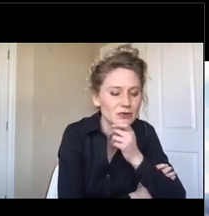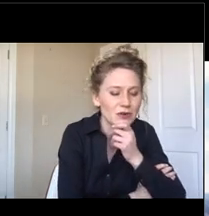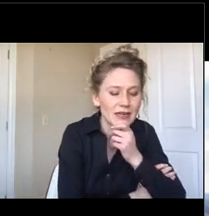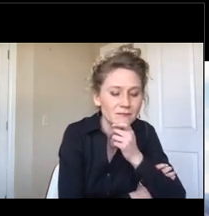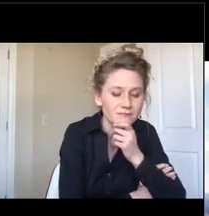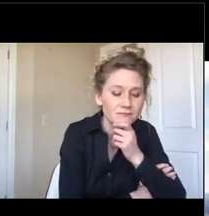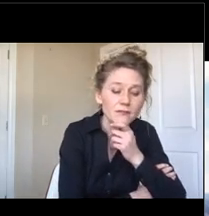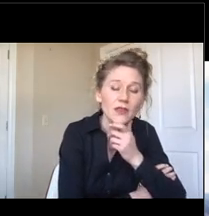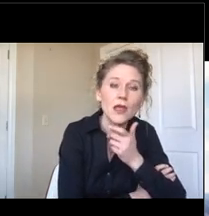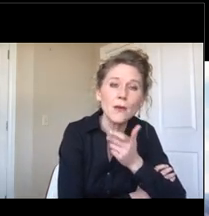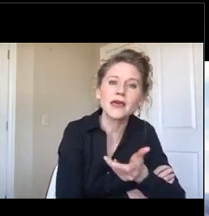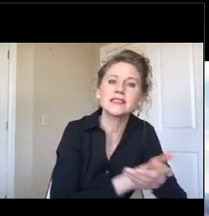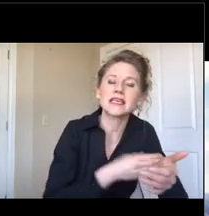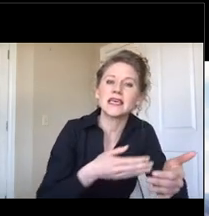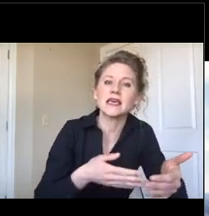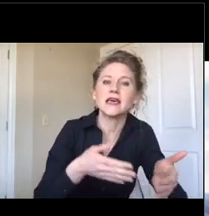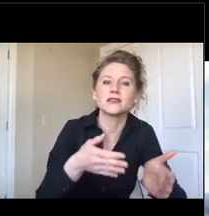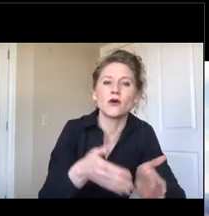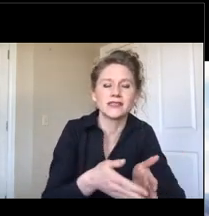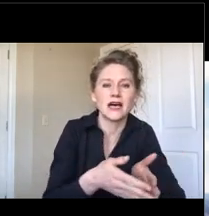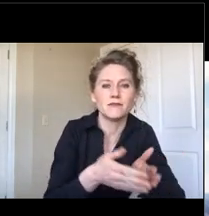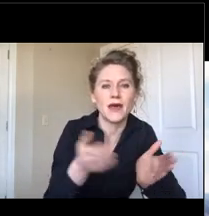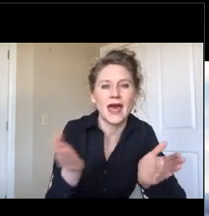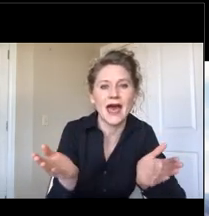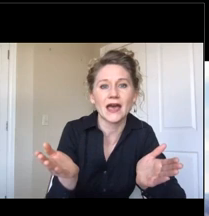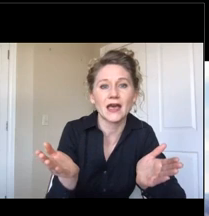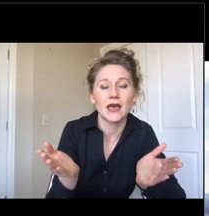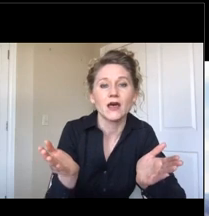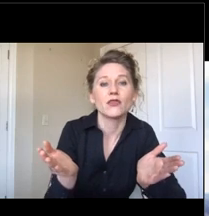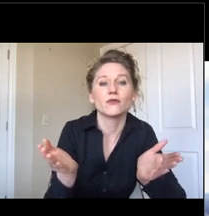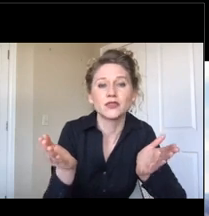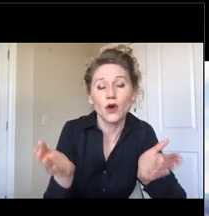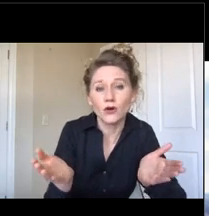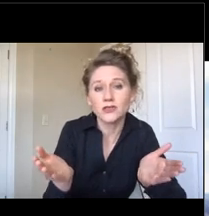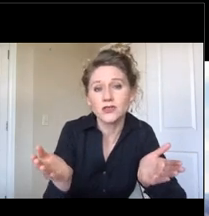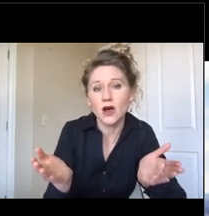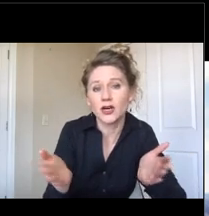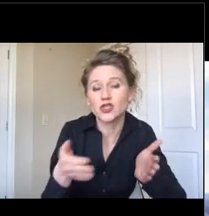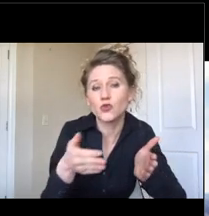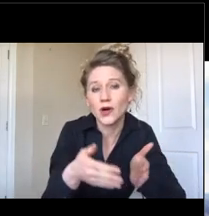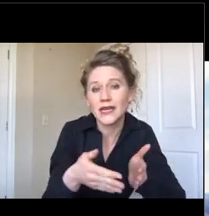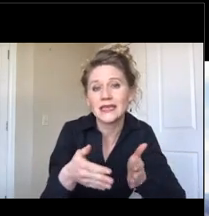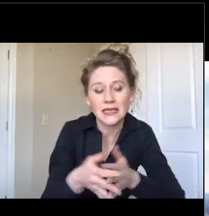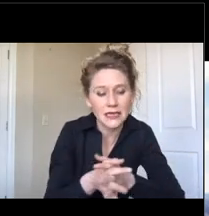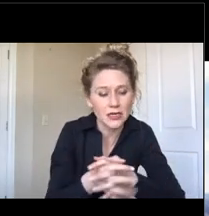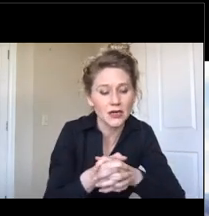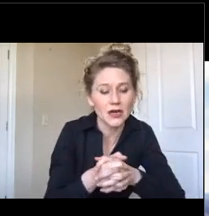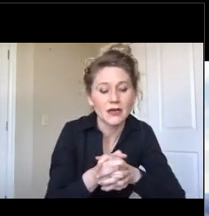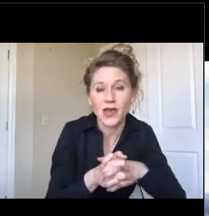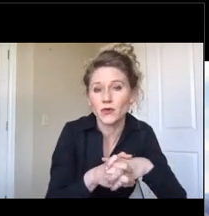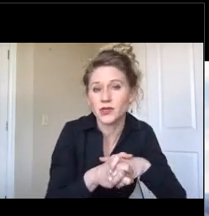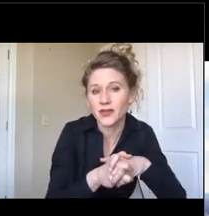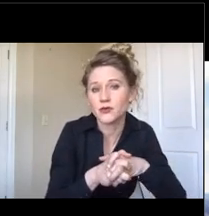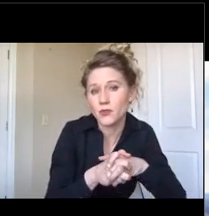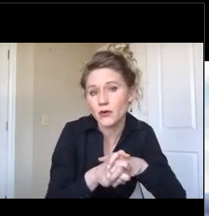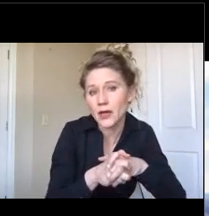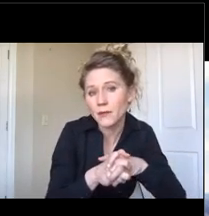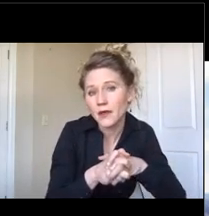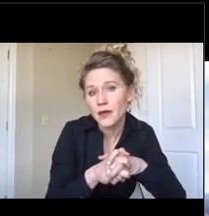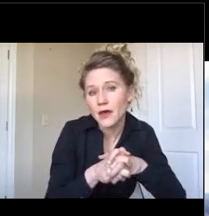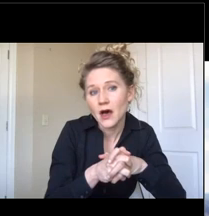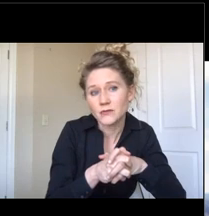hear his story because he is going to unpack the results of a 20-year pavement